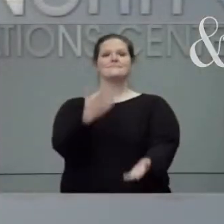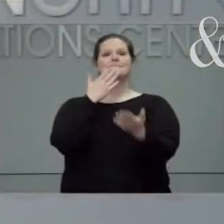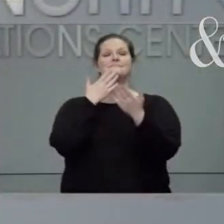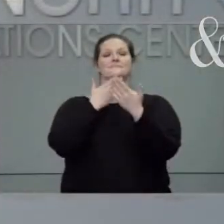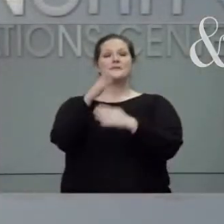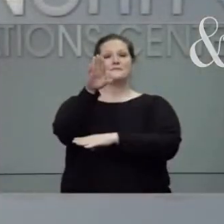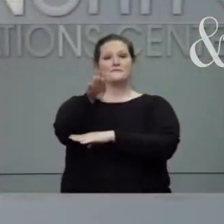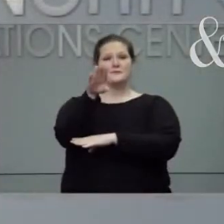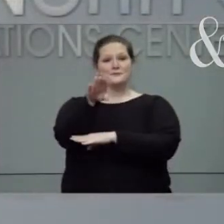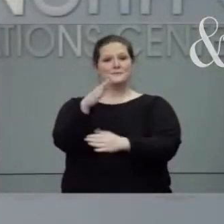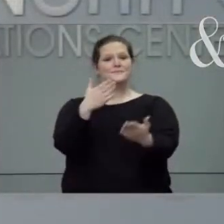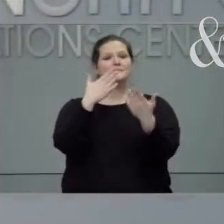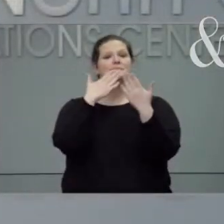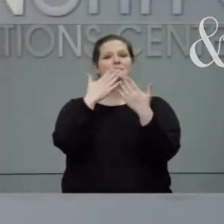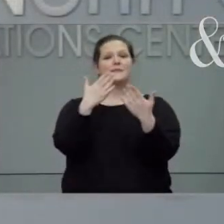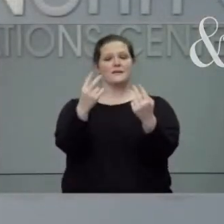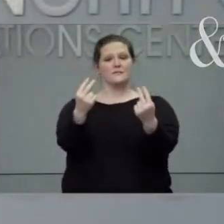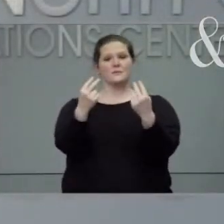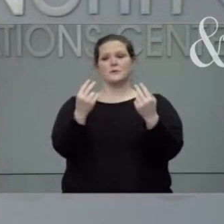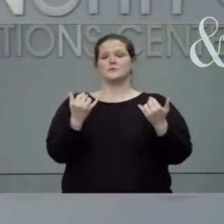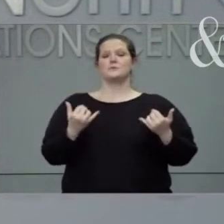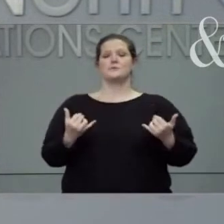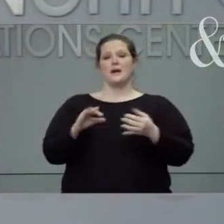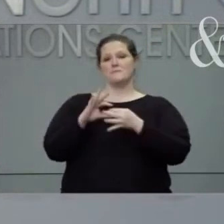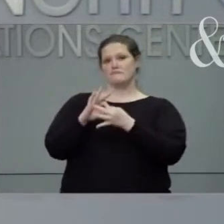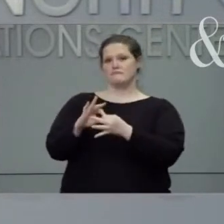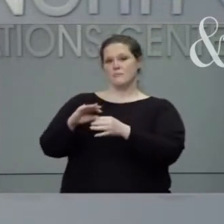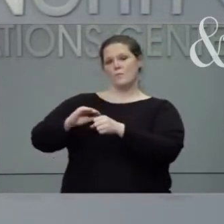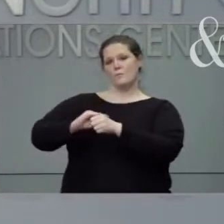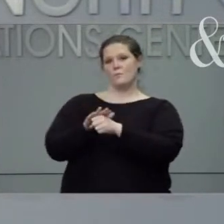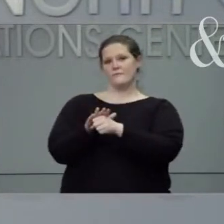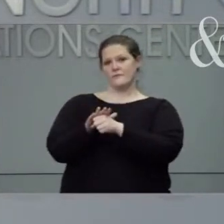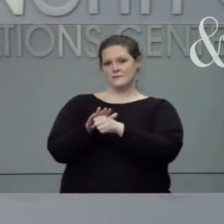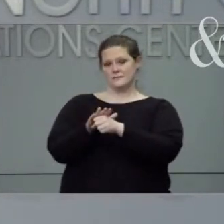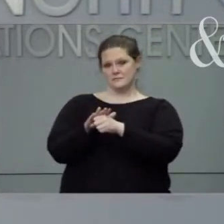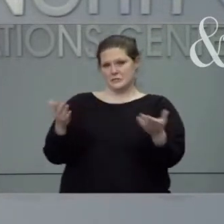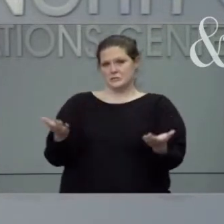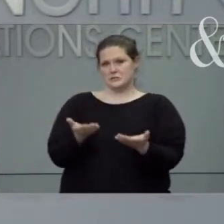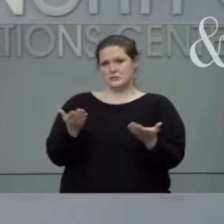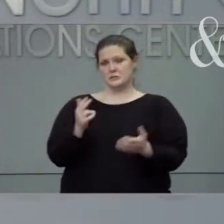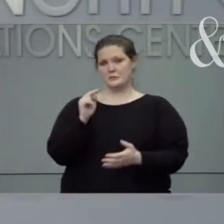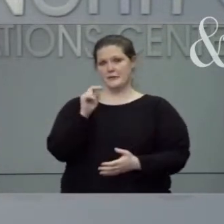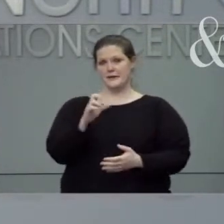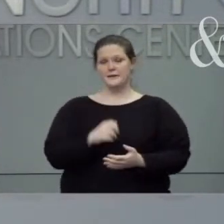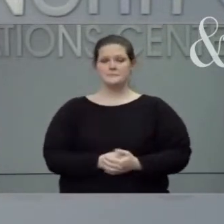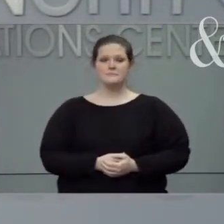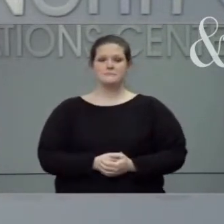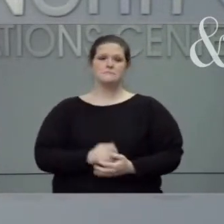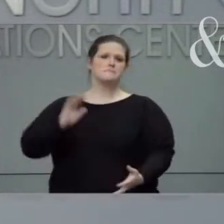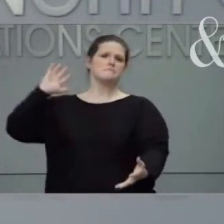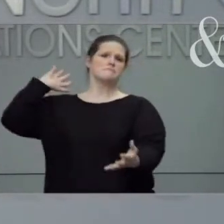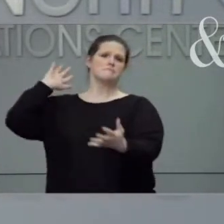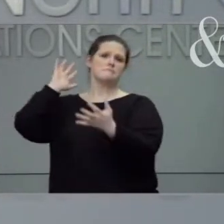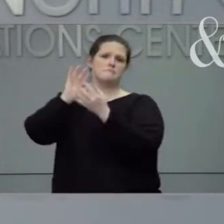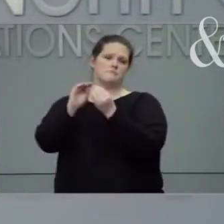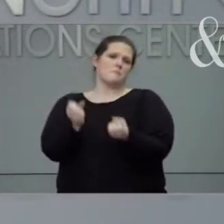Good afternoon, everybody. Thank you for joining today's COVID-19 update. As of today, we have had